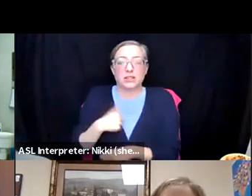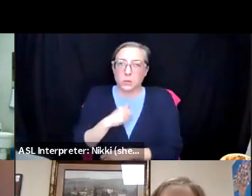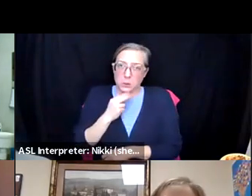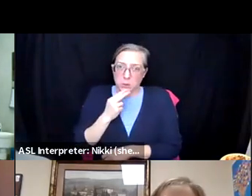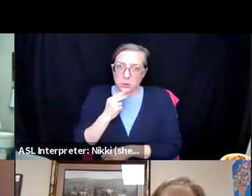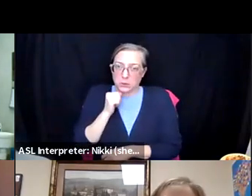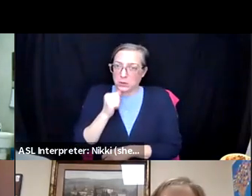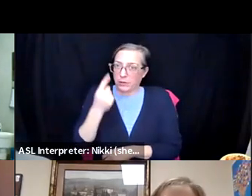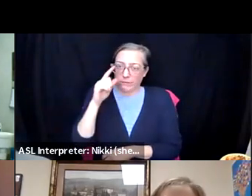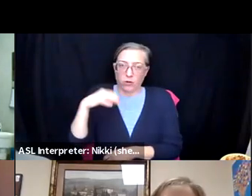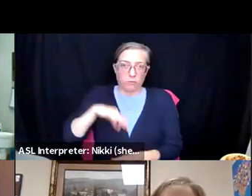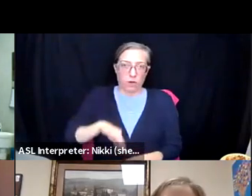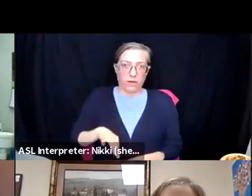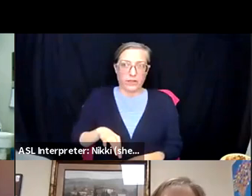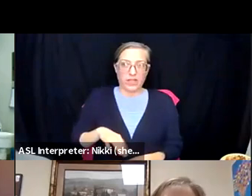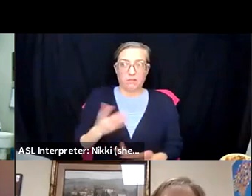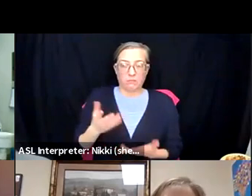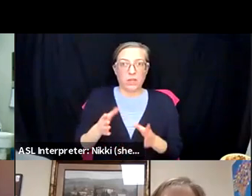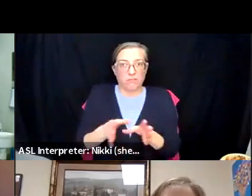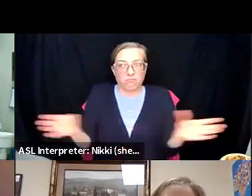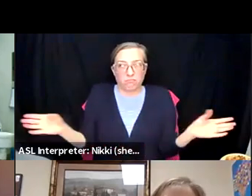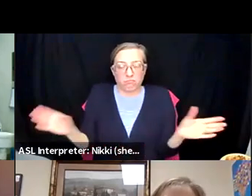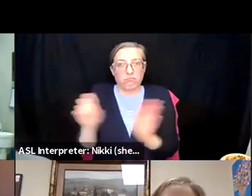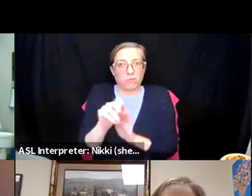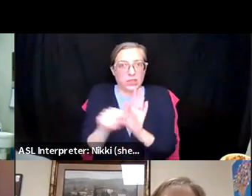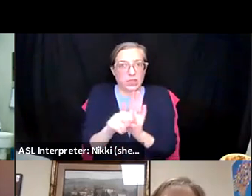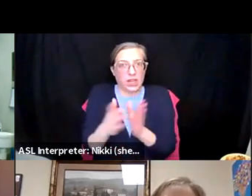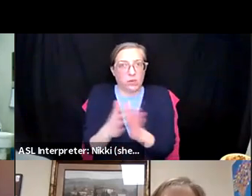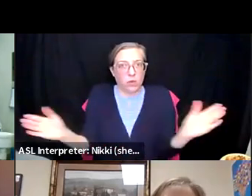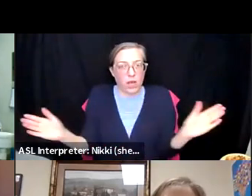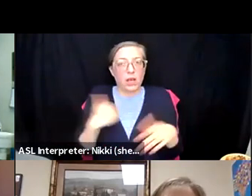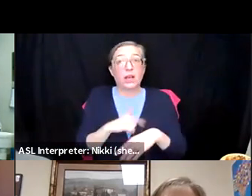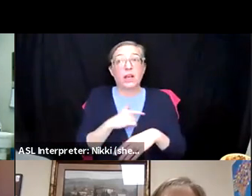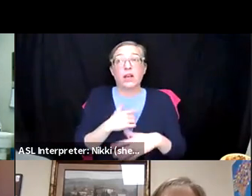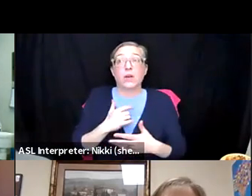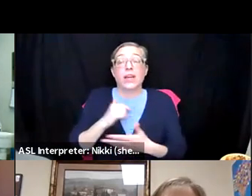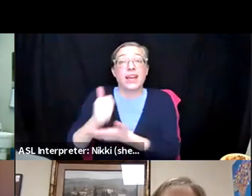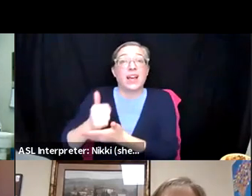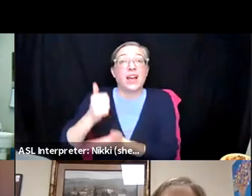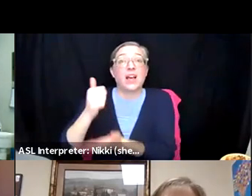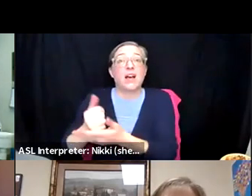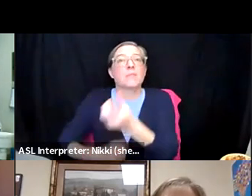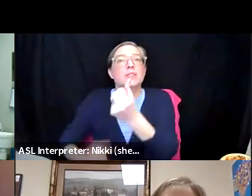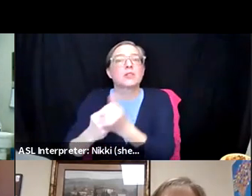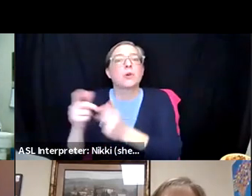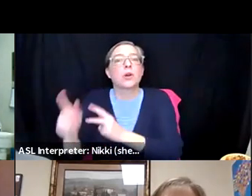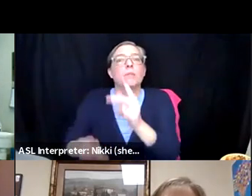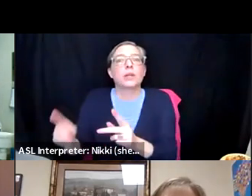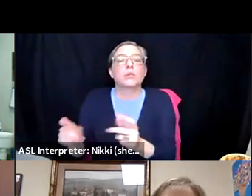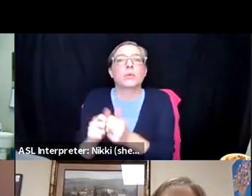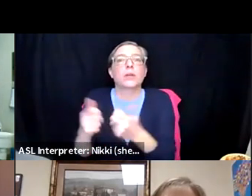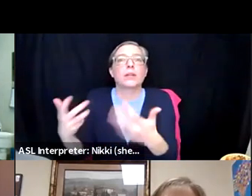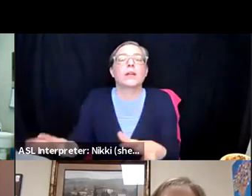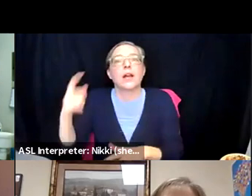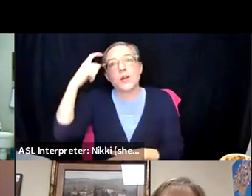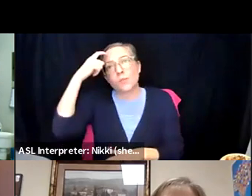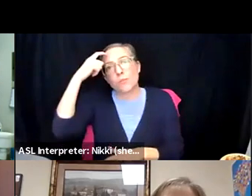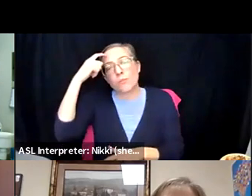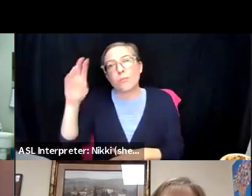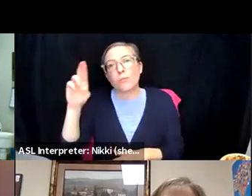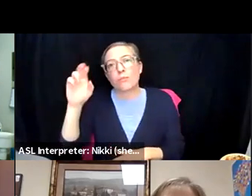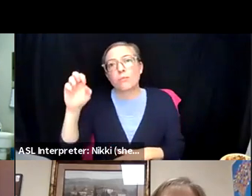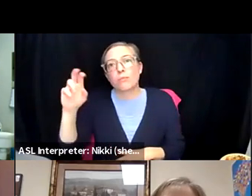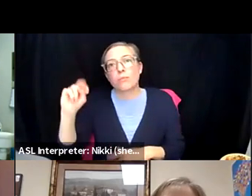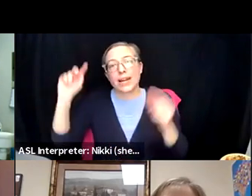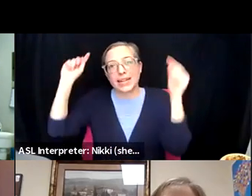statewide reach, where our focus is kind of helping to support individuals with brain injury. I myself personally have a master's degree